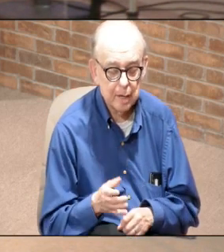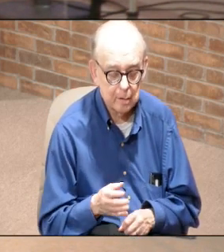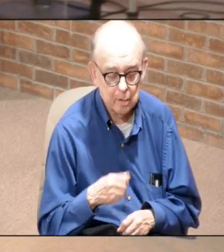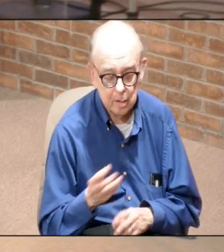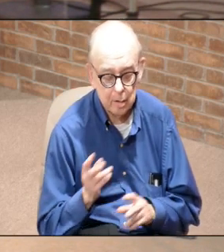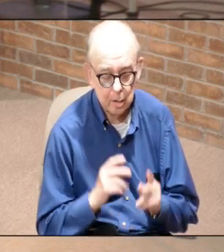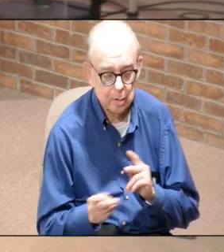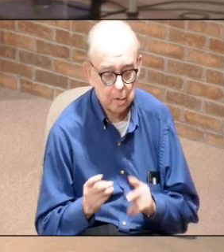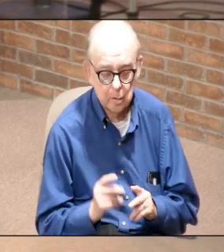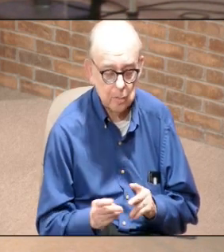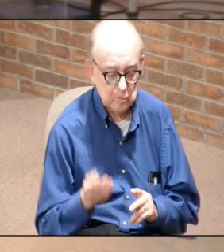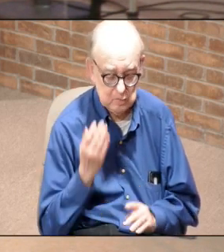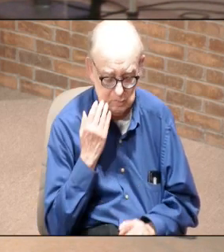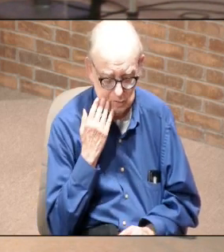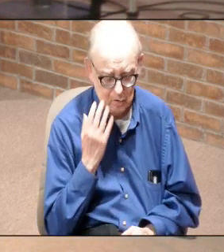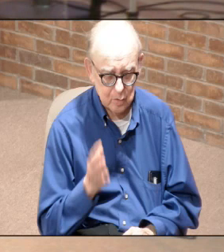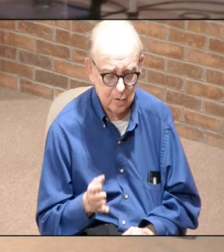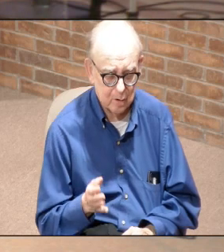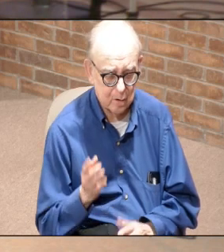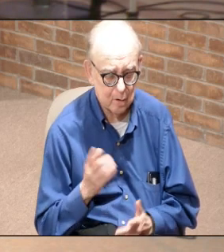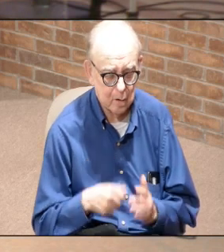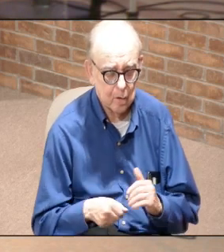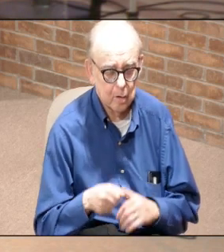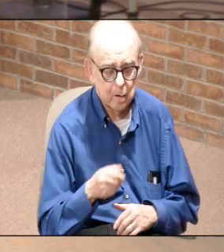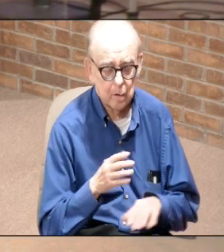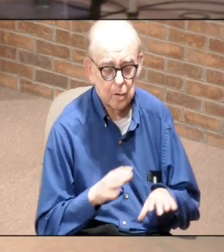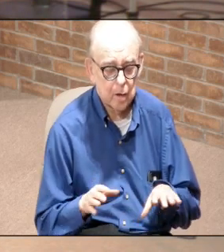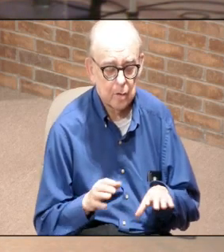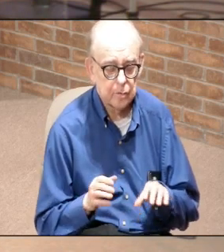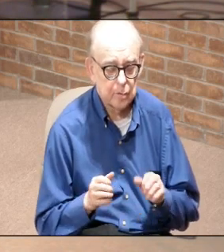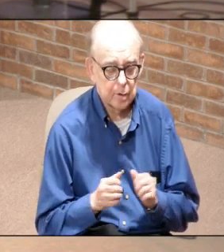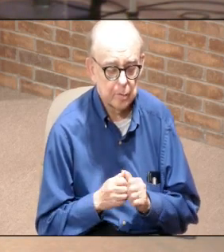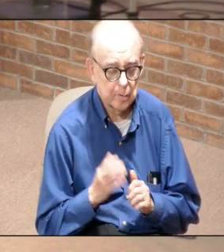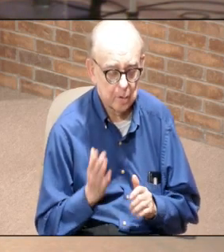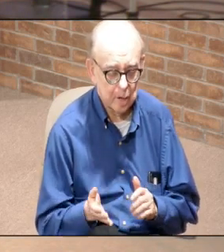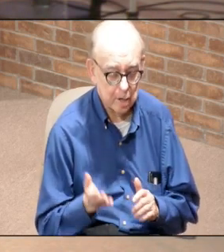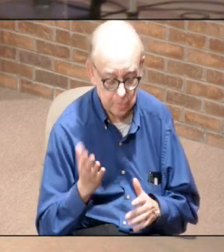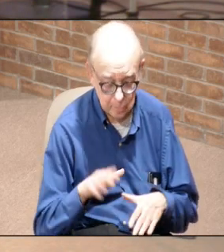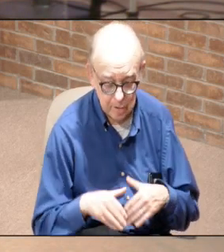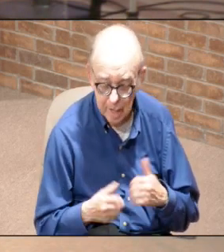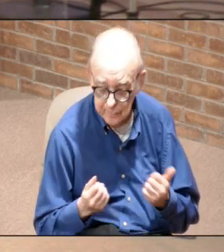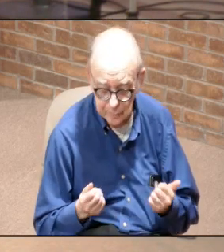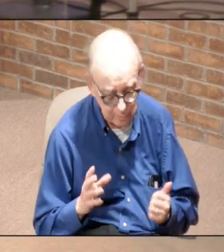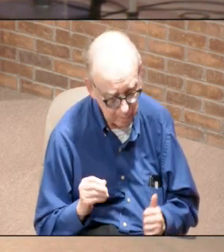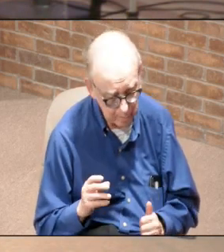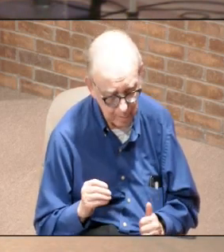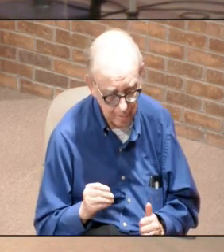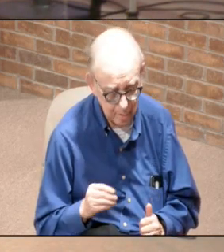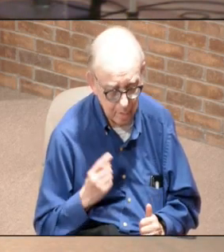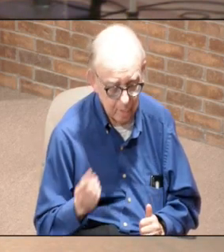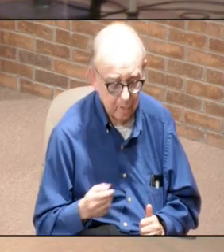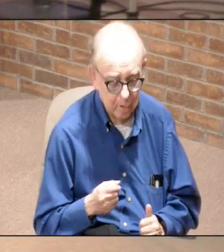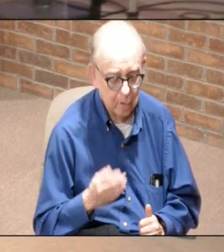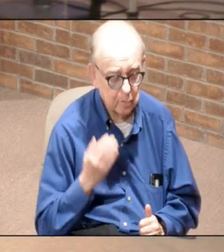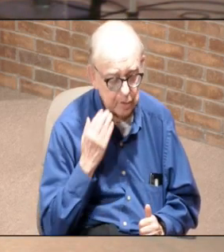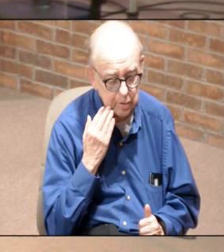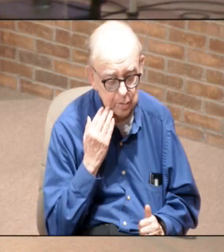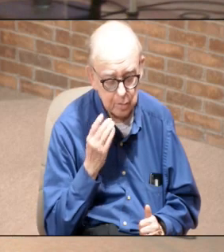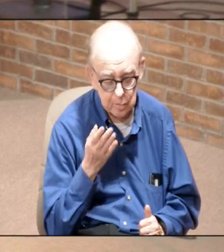Other people don't know what God's doing in your life. Only you